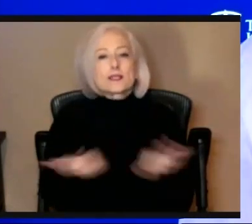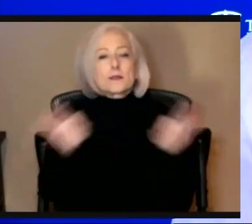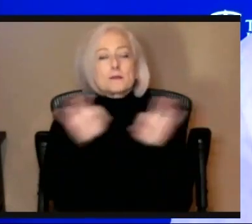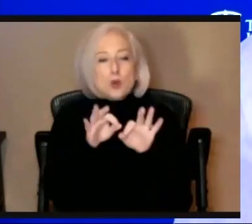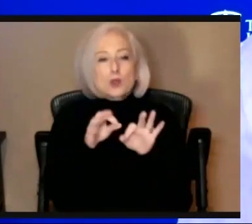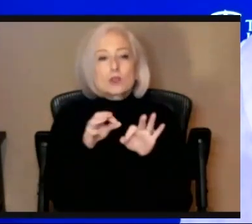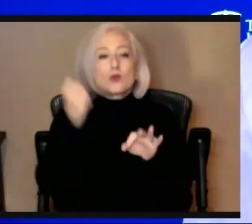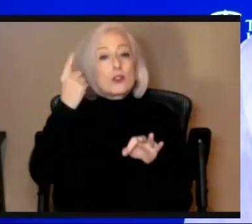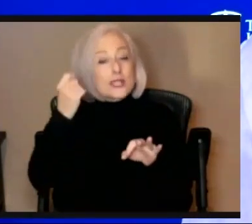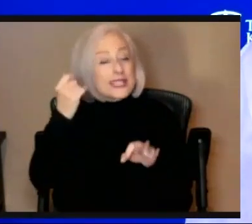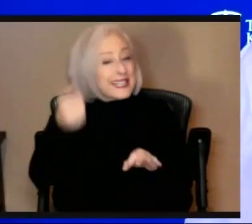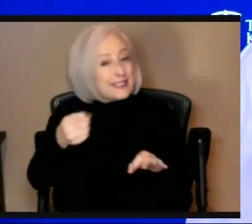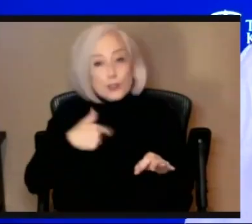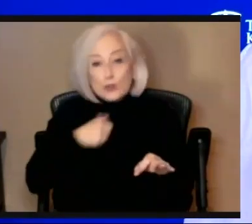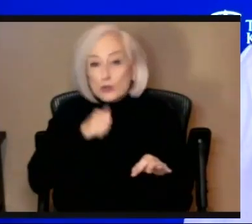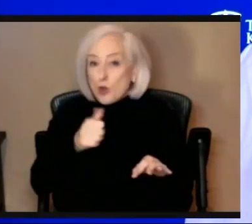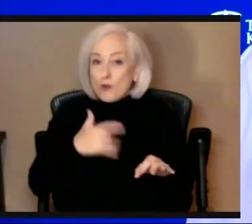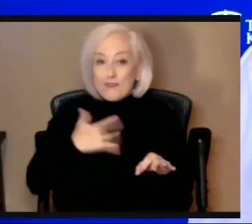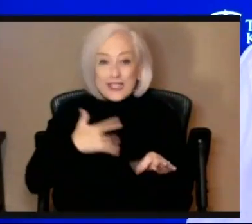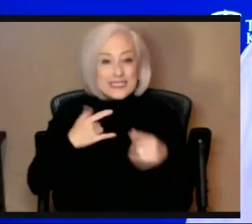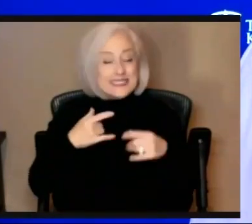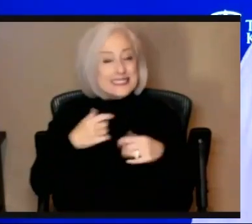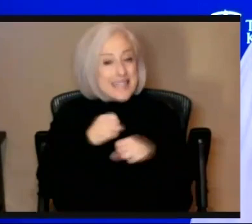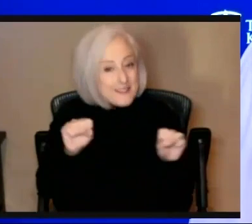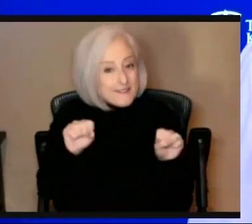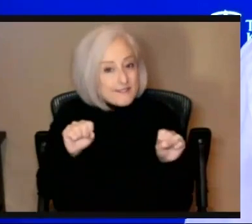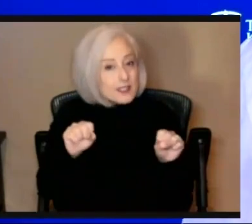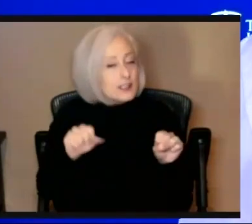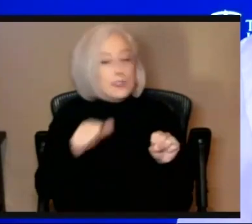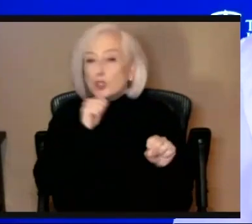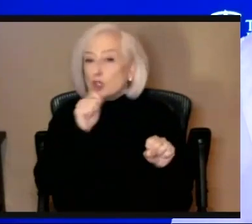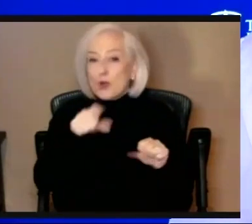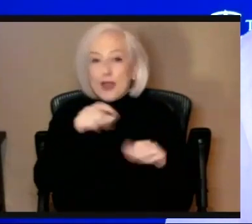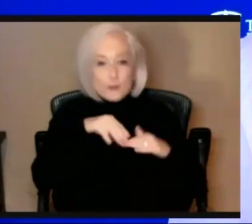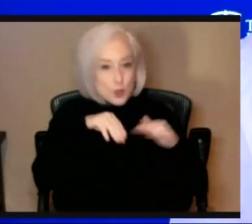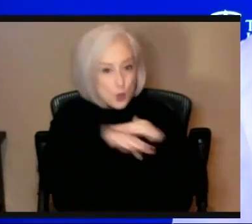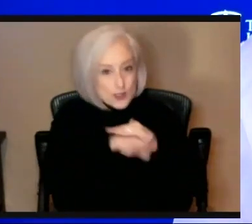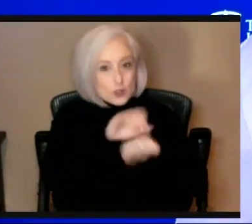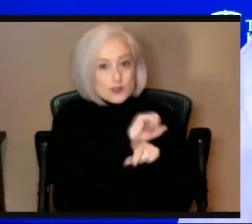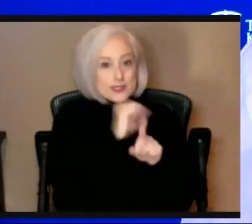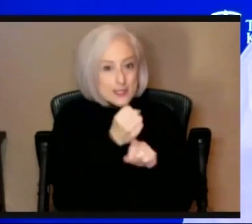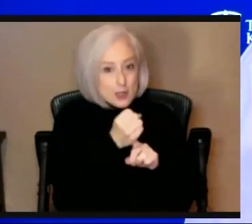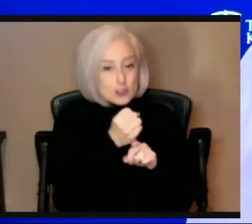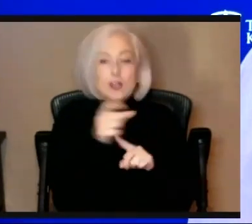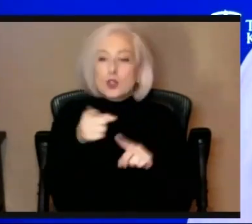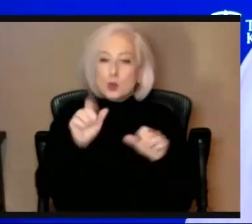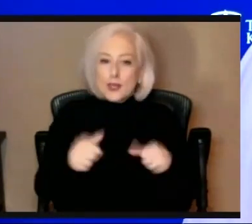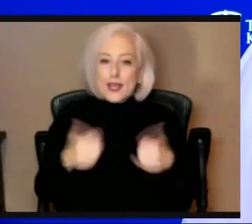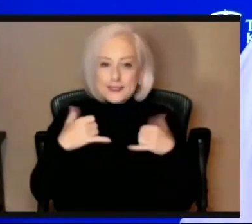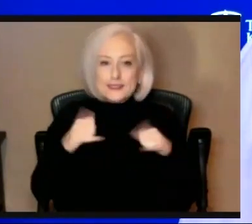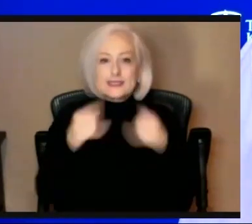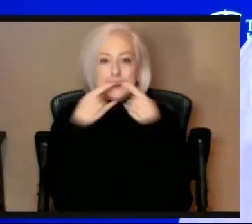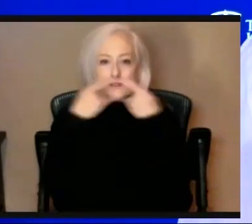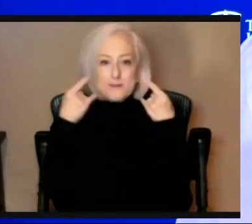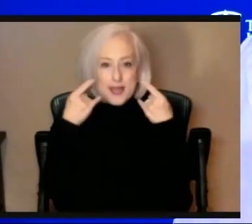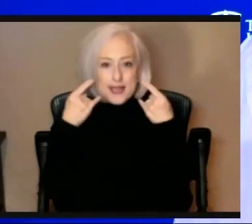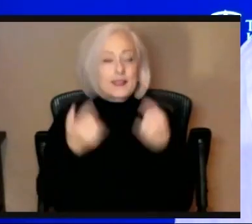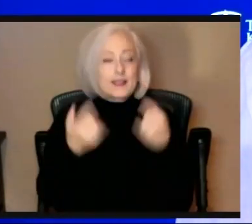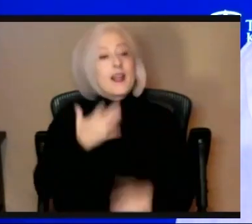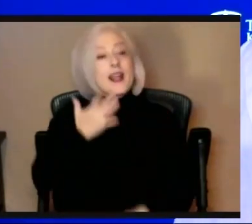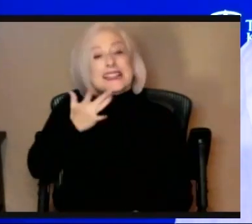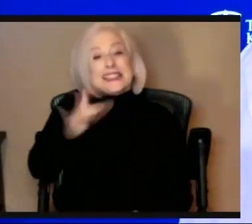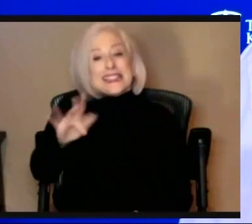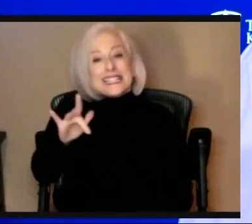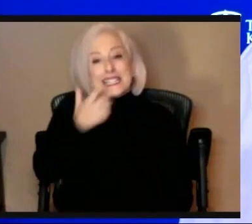unsafe, you don't have to go into those situations, or you can still wear a mask. Luckily, we are hopefully getting into warmer times now, where you can be doing